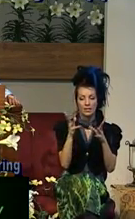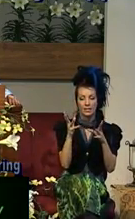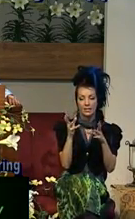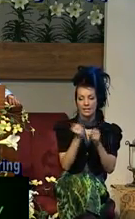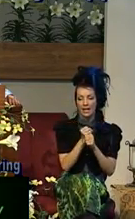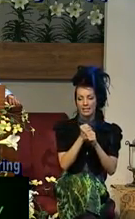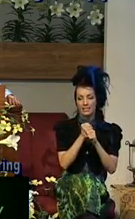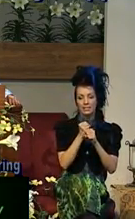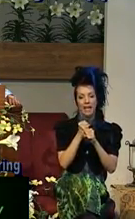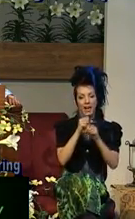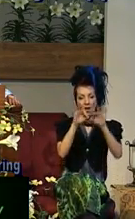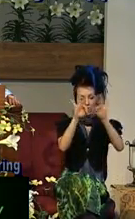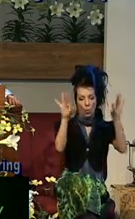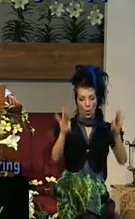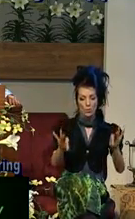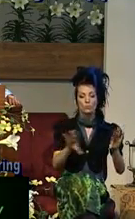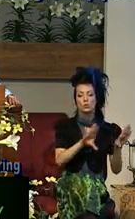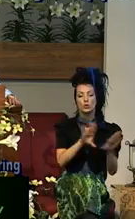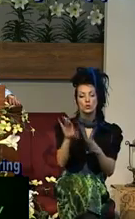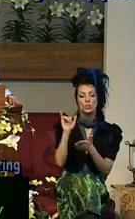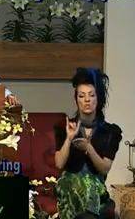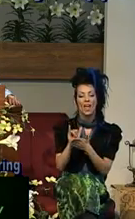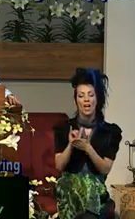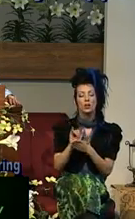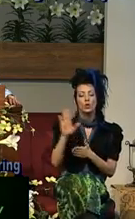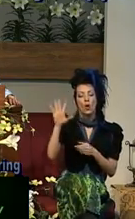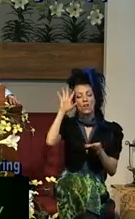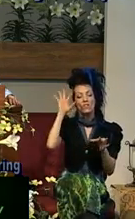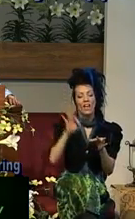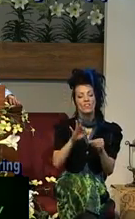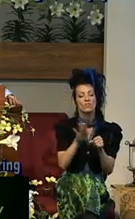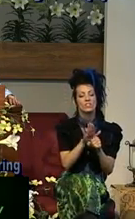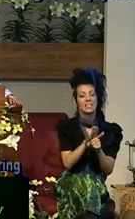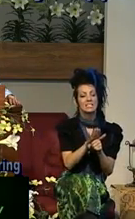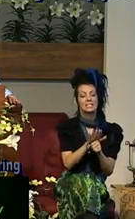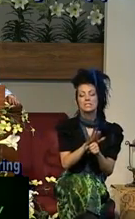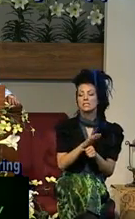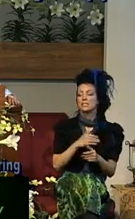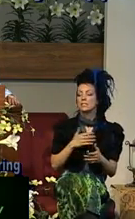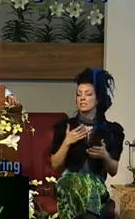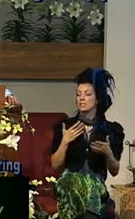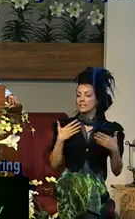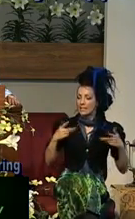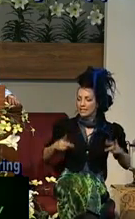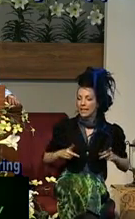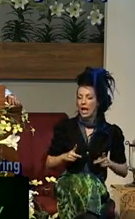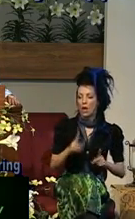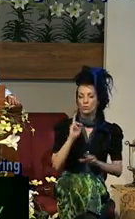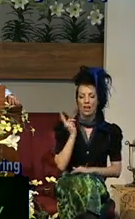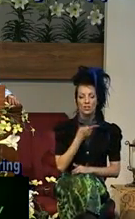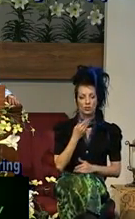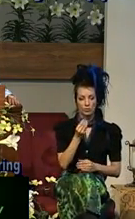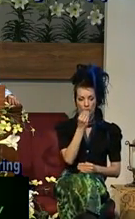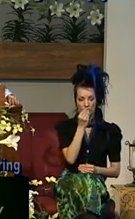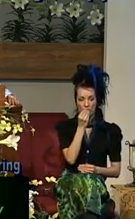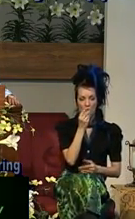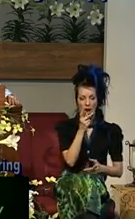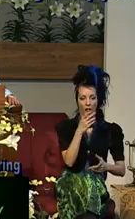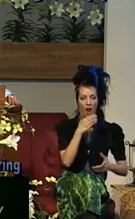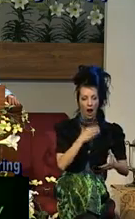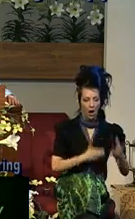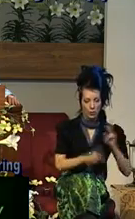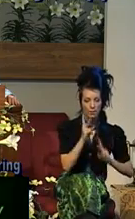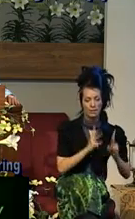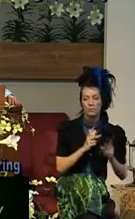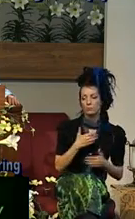that. Your faithfulness enables us to feed the hungry, to help the needy, to be